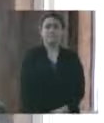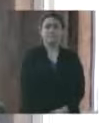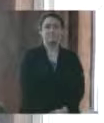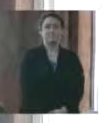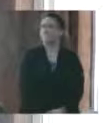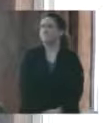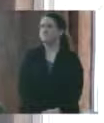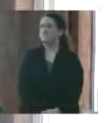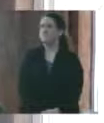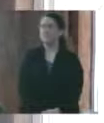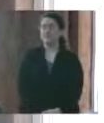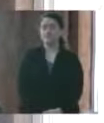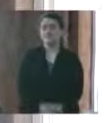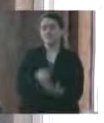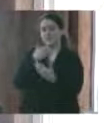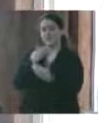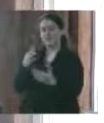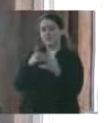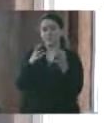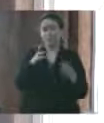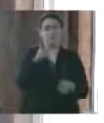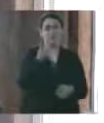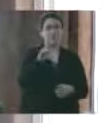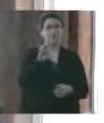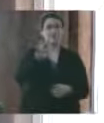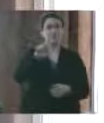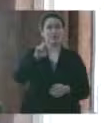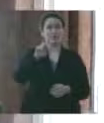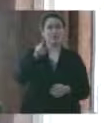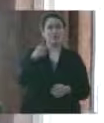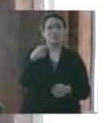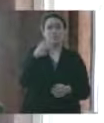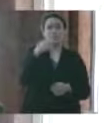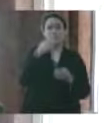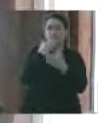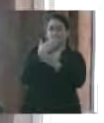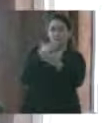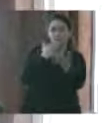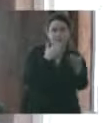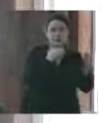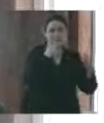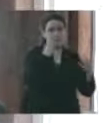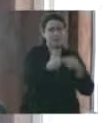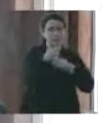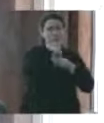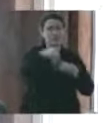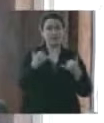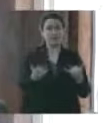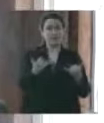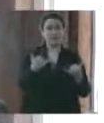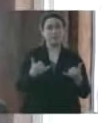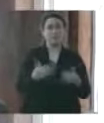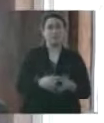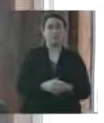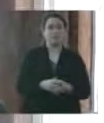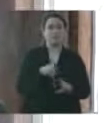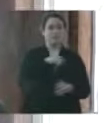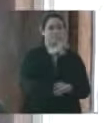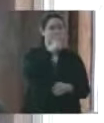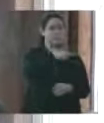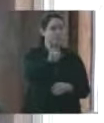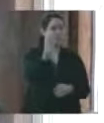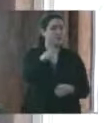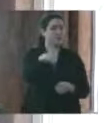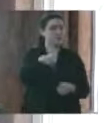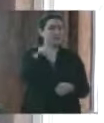Well, thank you very much, Dr. Clough, and thanks all of you for joining us today. I'm sure you must have the same feeling